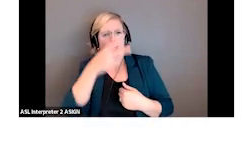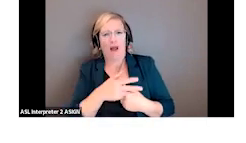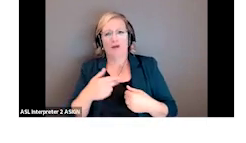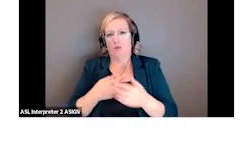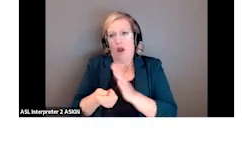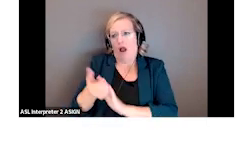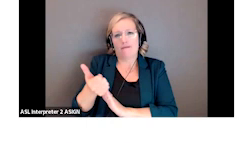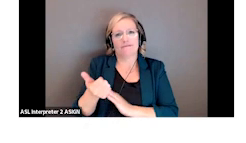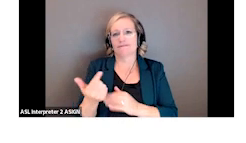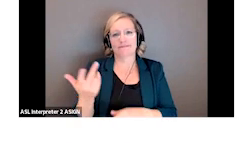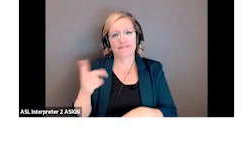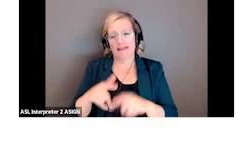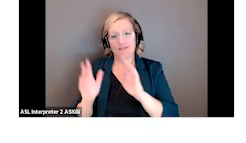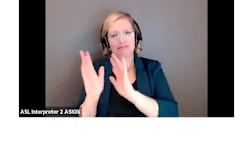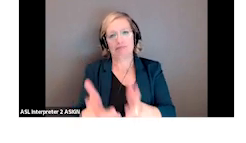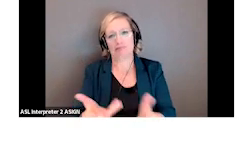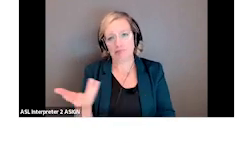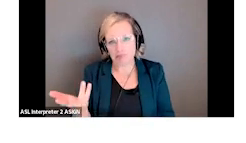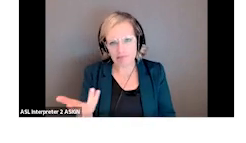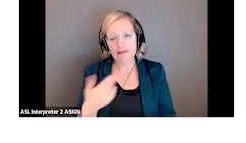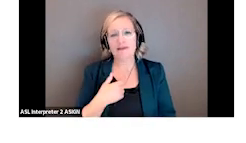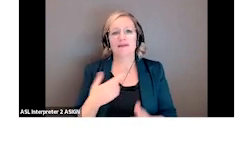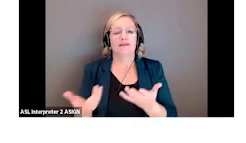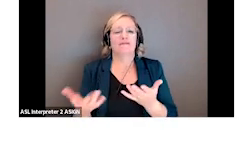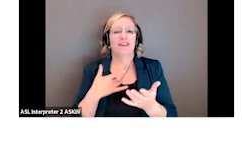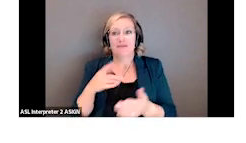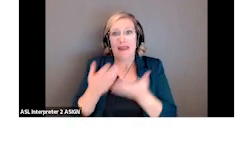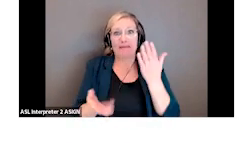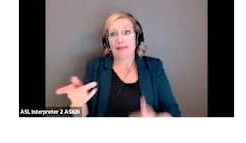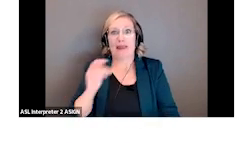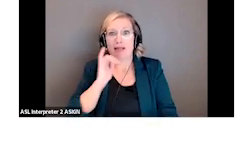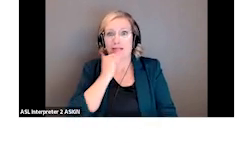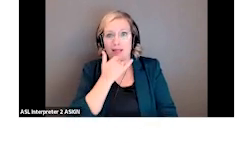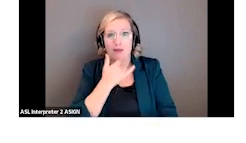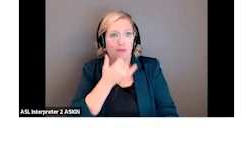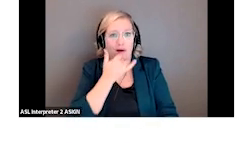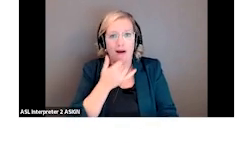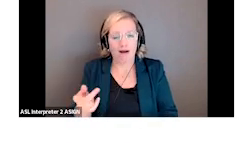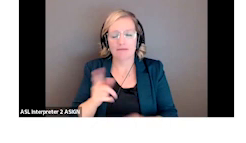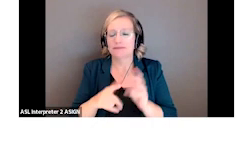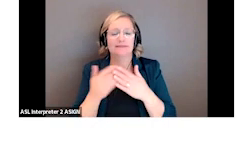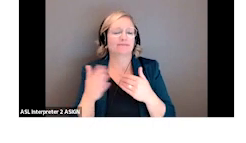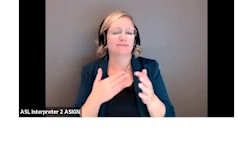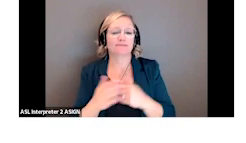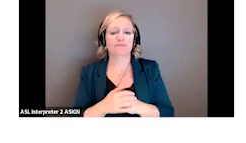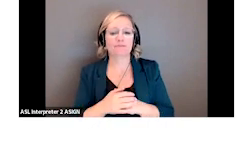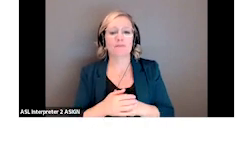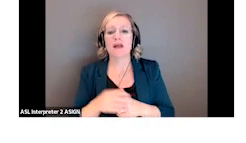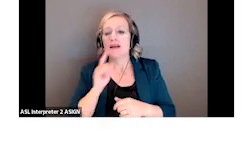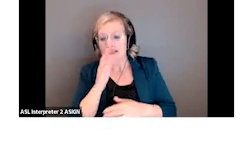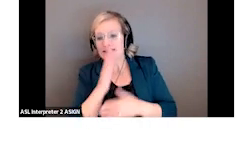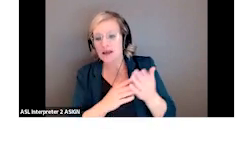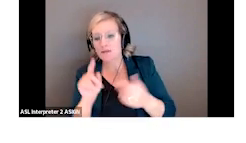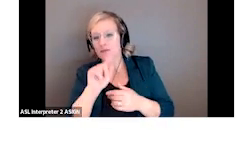endorsements on Amazon? So need to know more about the question. Happy to chat afterwards, but certainly you will see on some